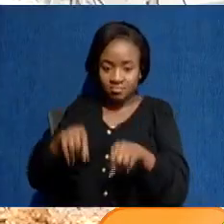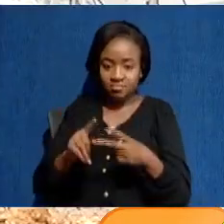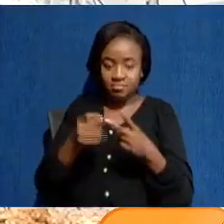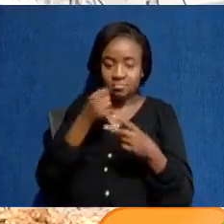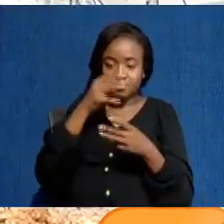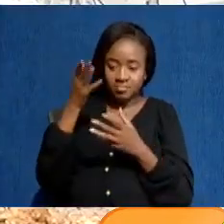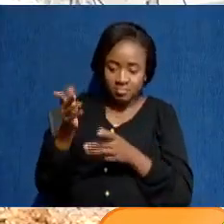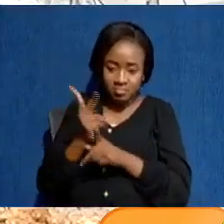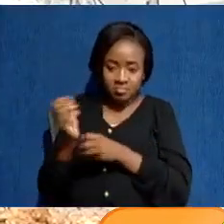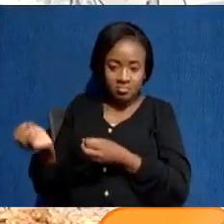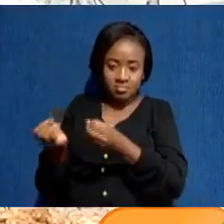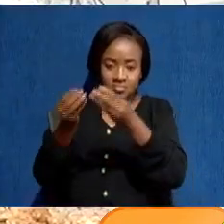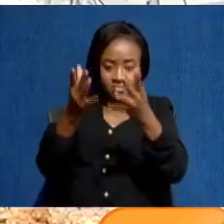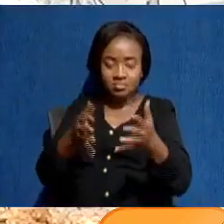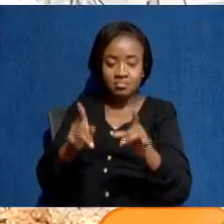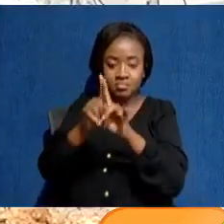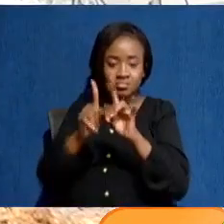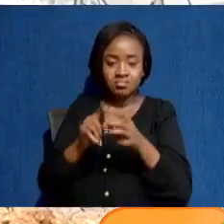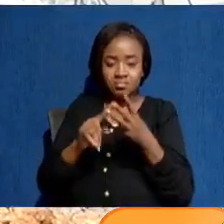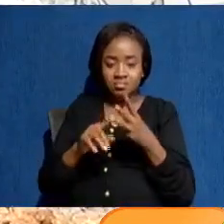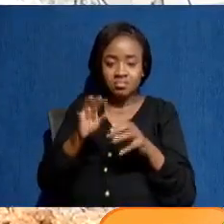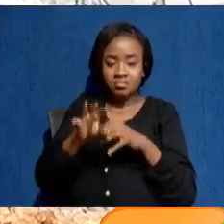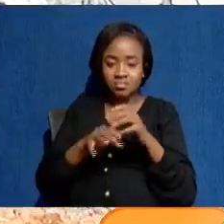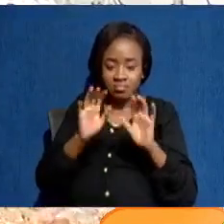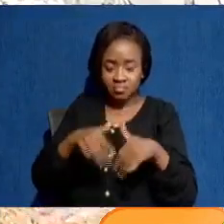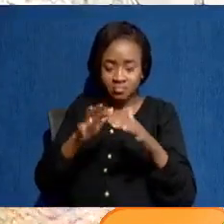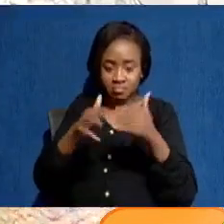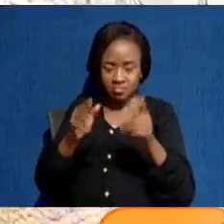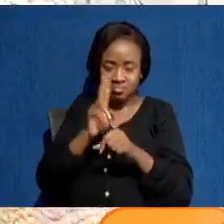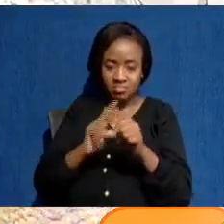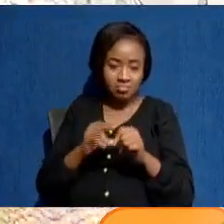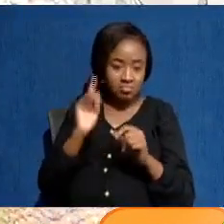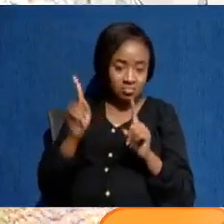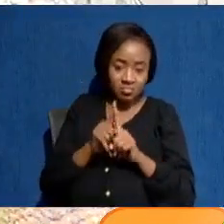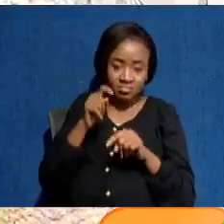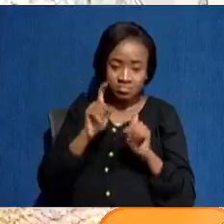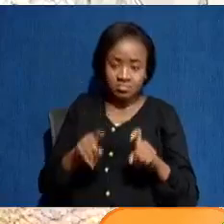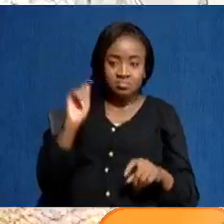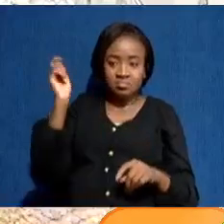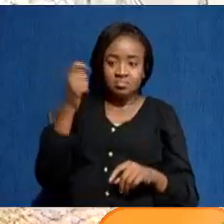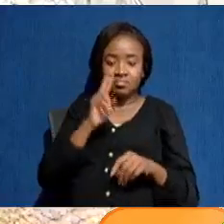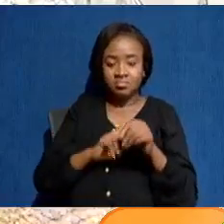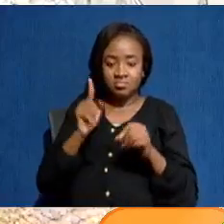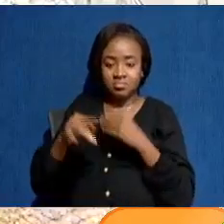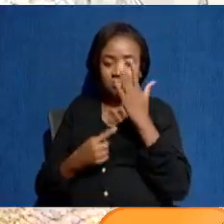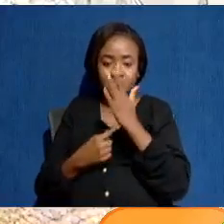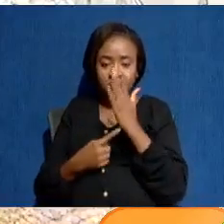It's high time Kenya adopts such kind of innovations or lag behind, because technology waits for